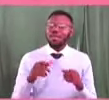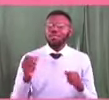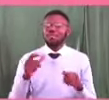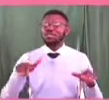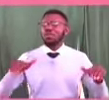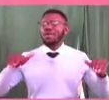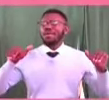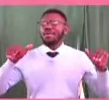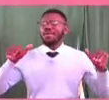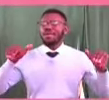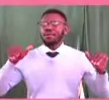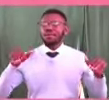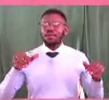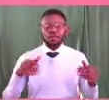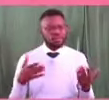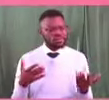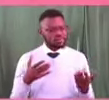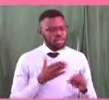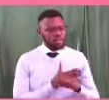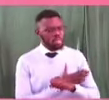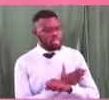after they are due.